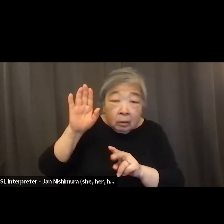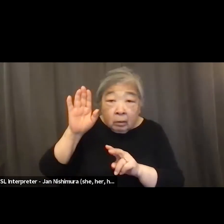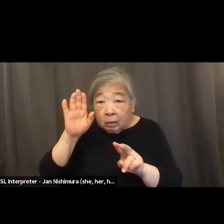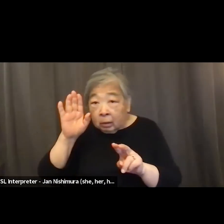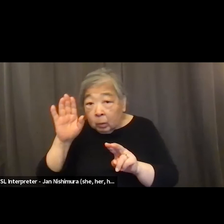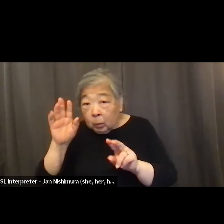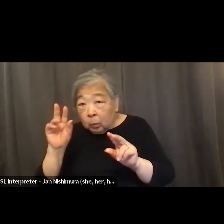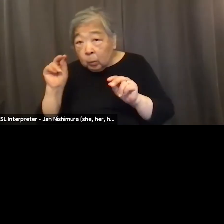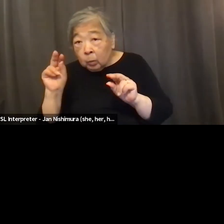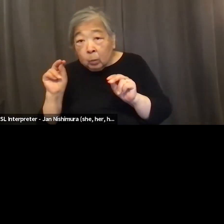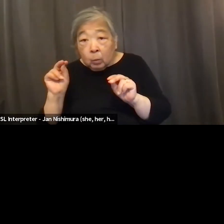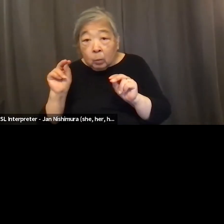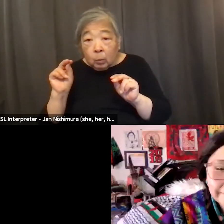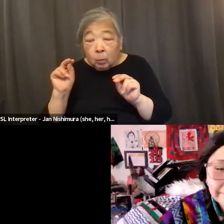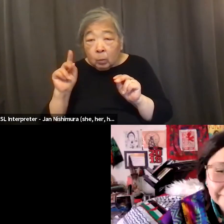No?